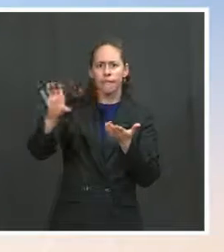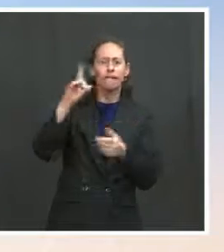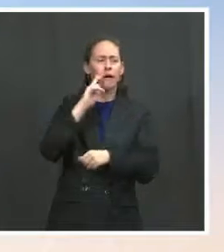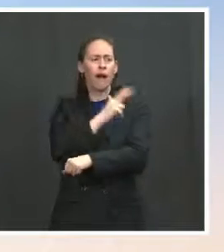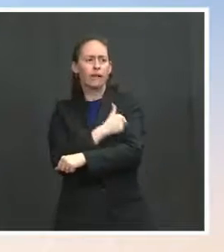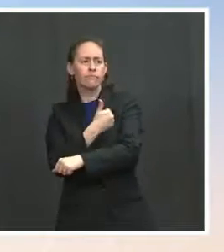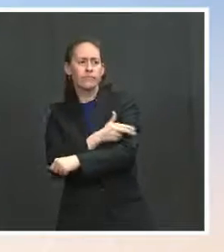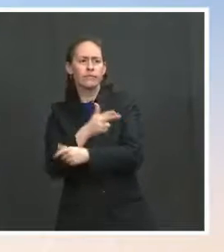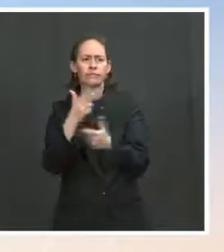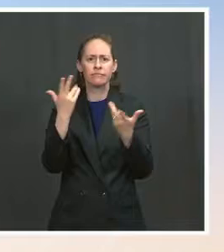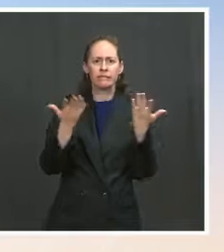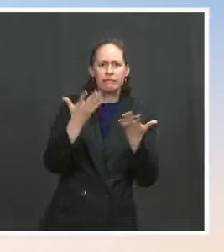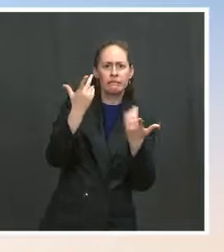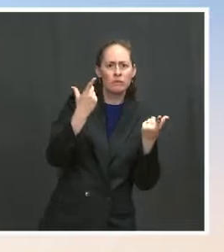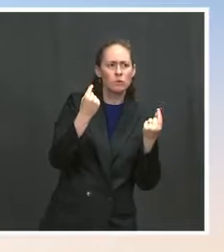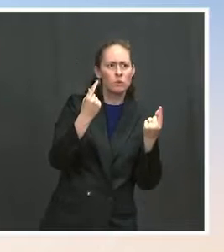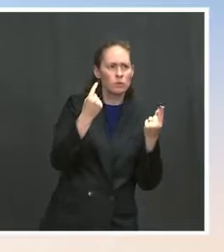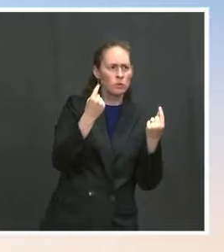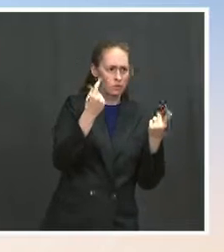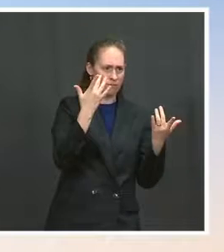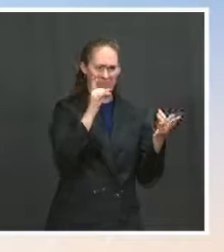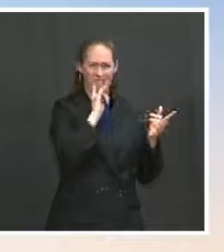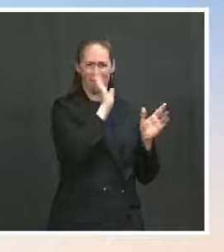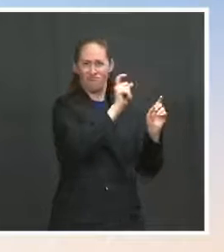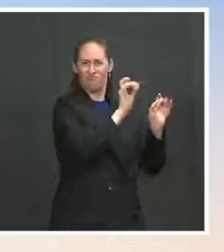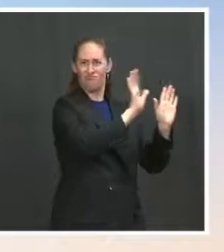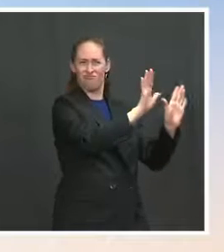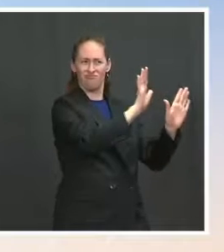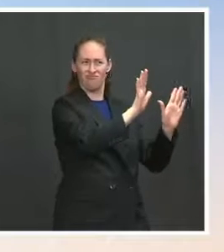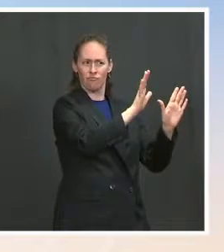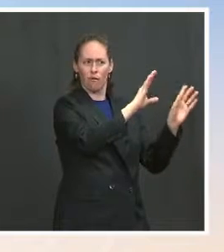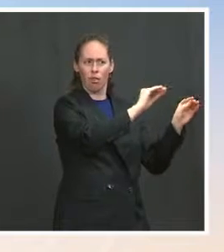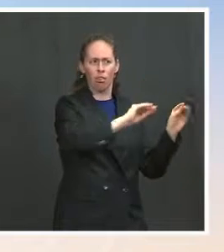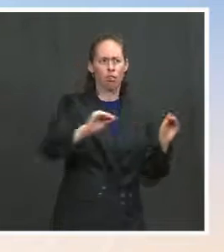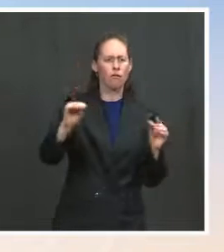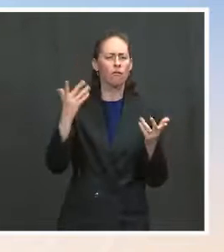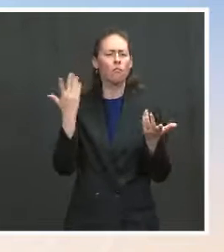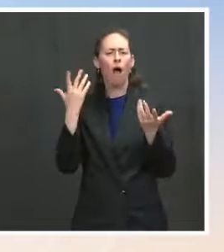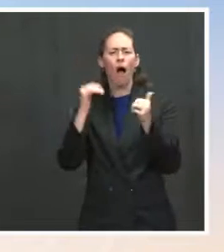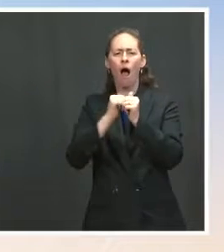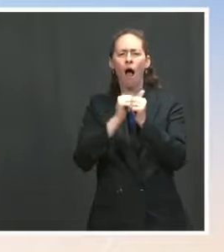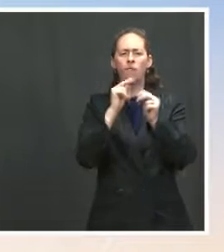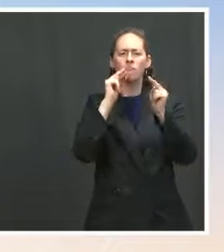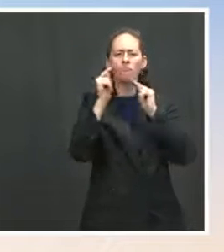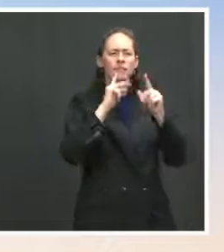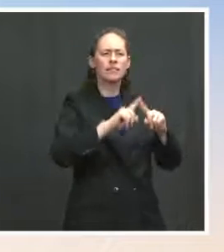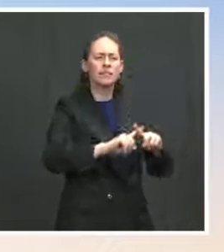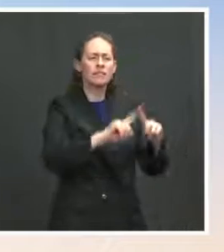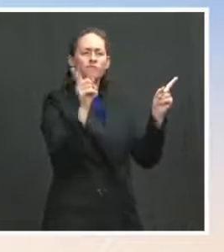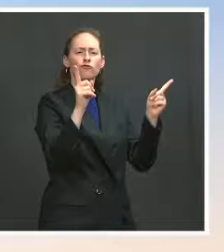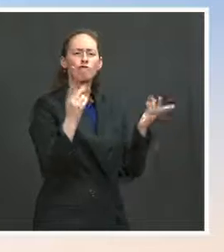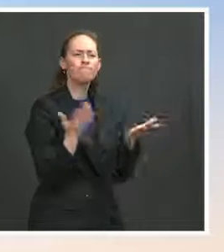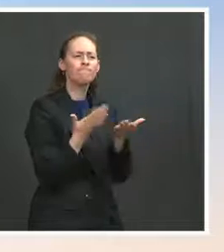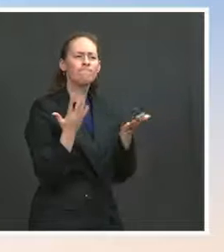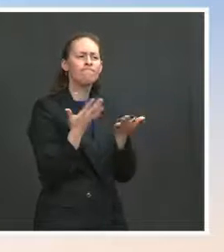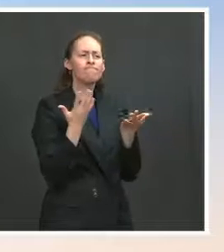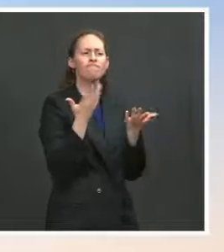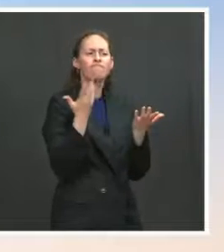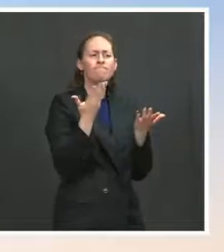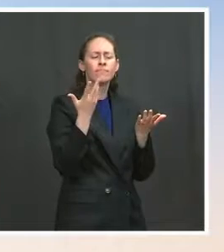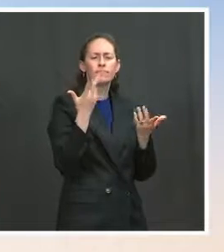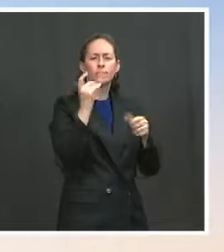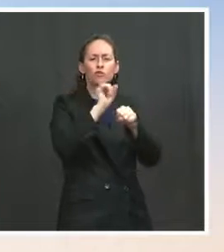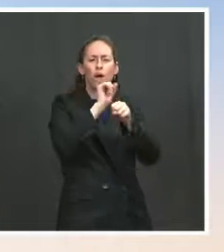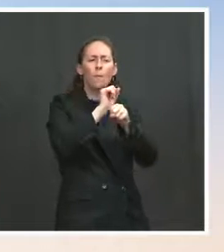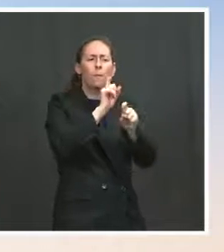What changed in that negotiation, and then is there any more room for that given the jobs report and the 20 states